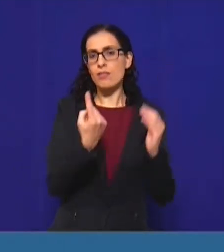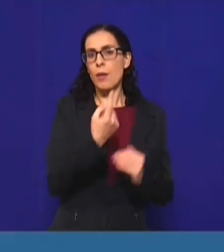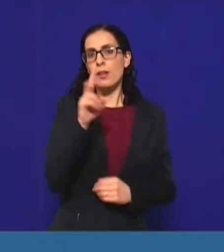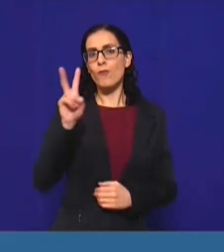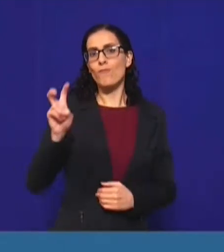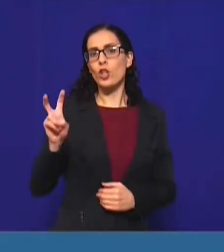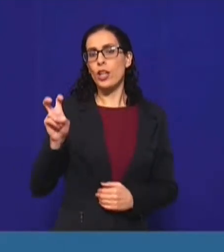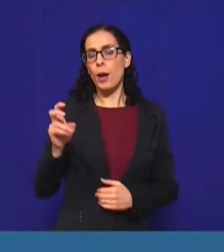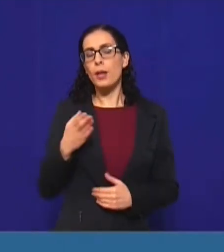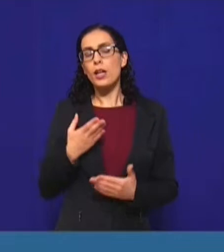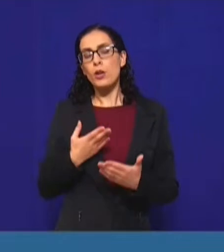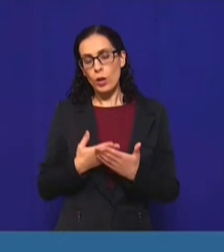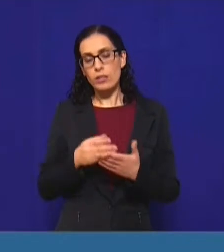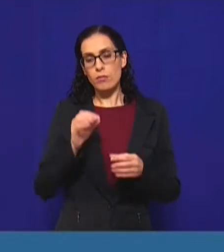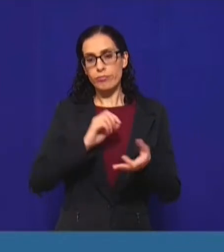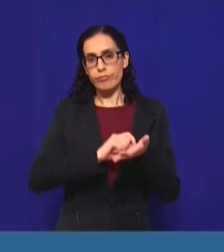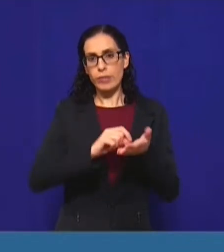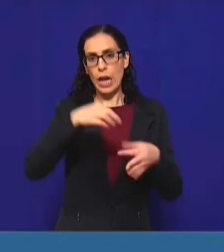l-dawn qegħdin nibatu għalikom.